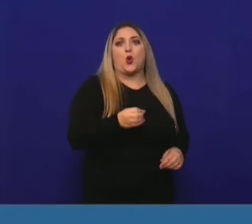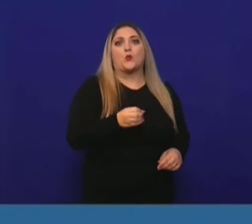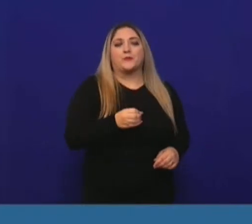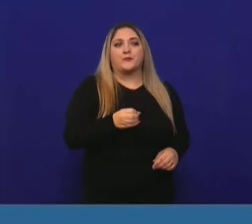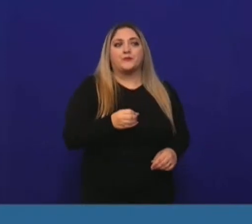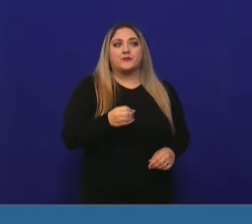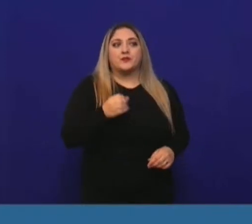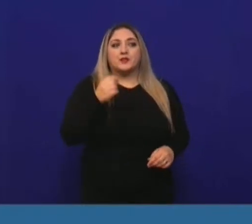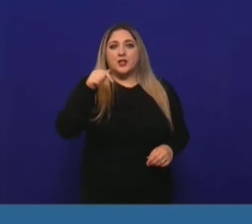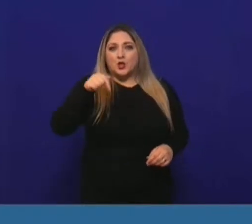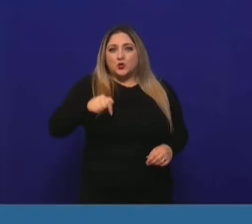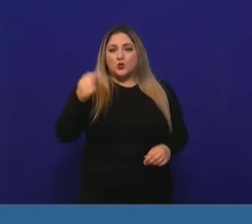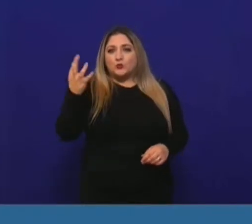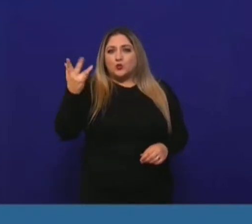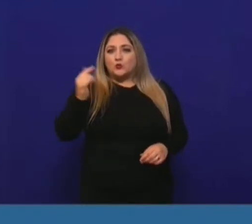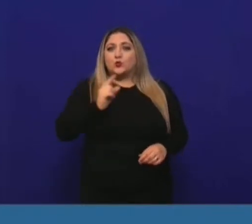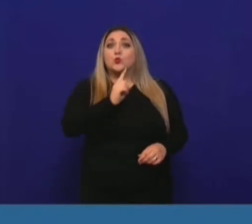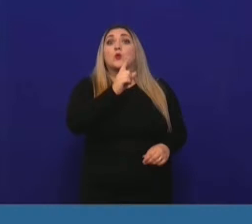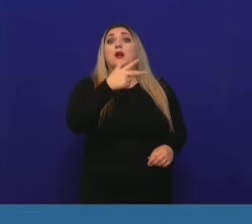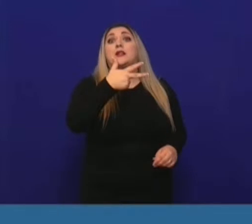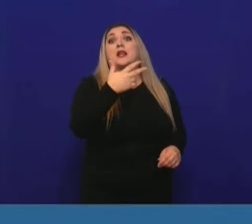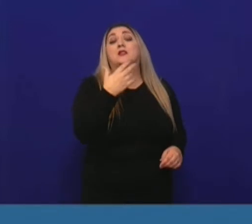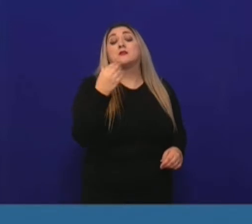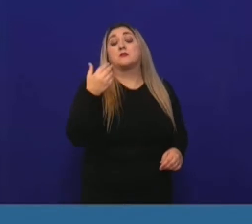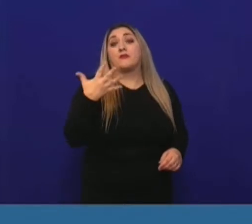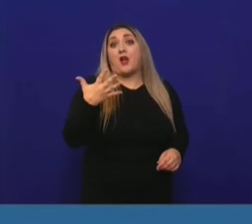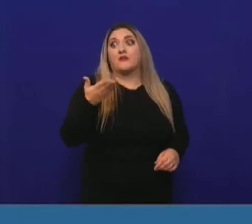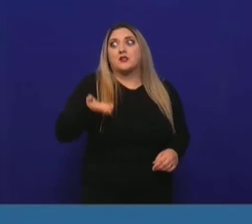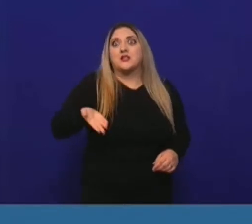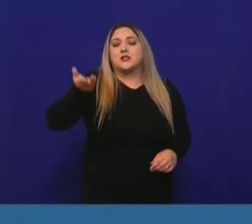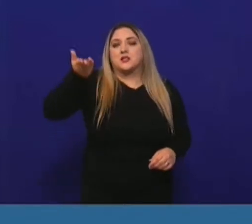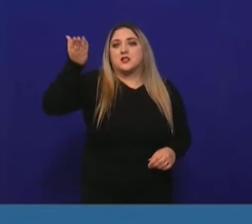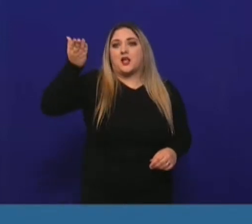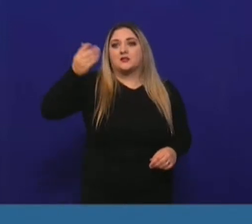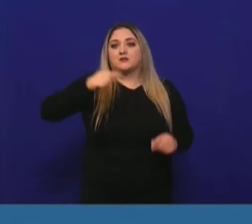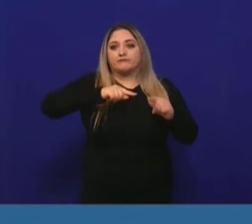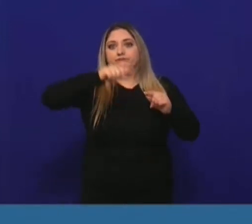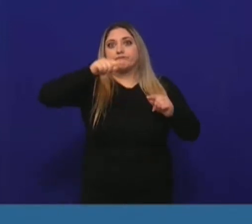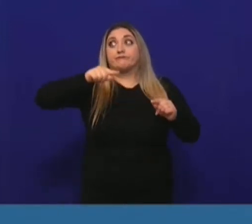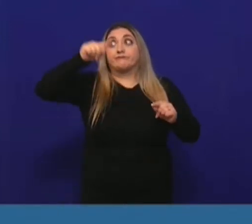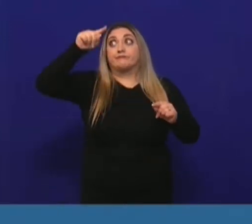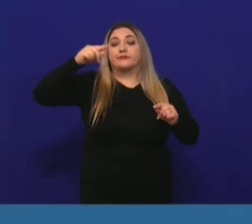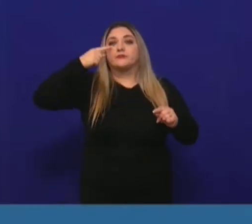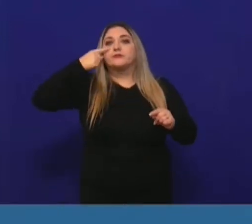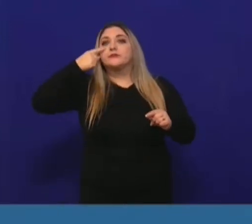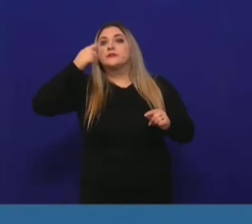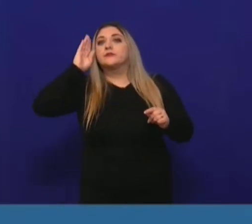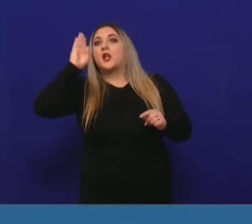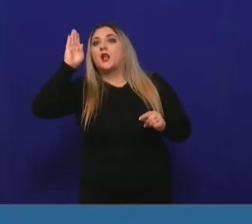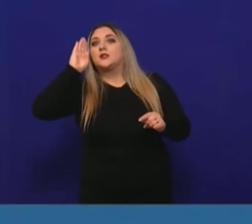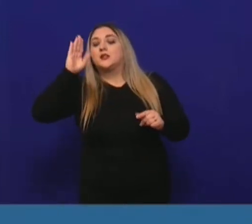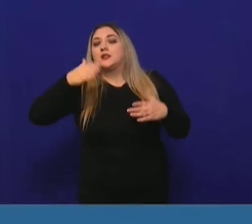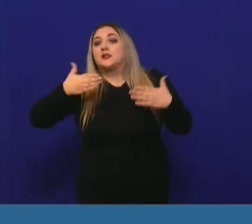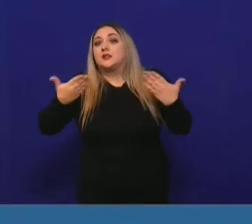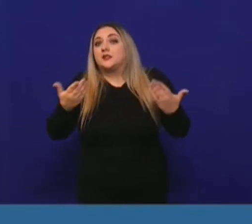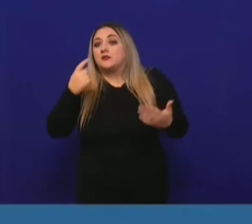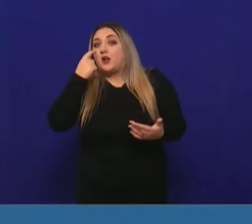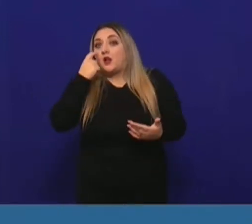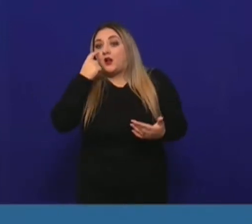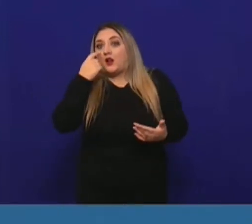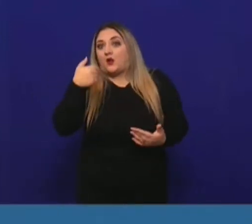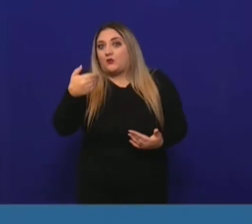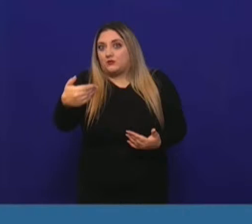tal-lum tela xi ftit, allura dak ħajkun qed jinfluwenza u rridu nkomplu segwu s-sitwazzjoni ħannaraw x'ħajamlu n-numri